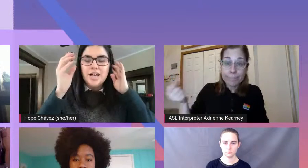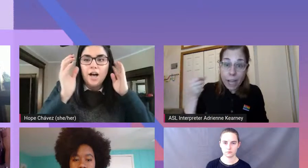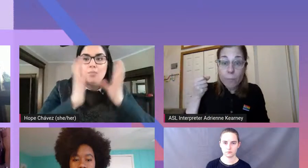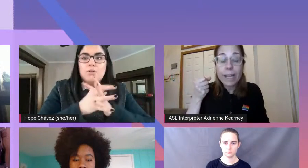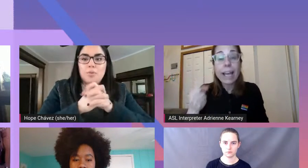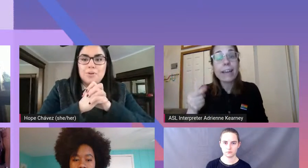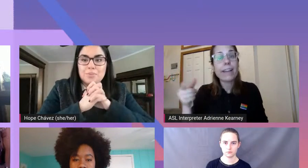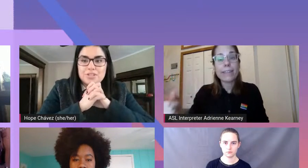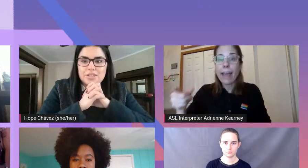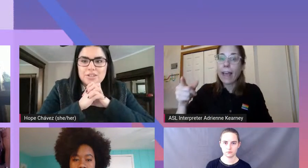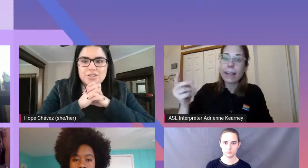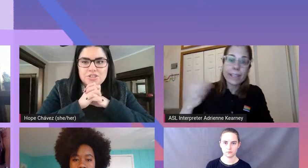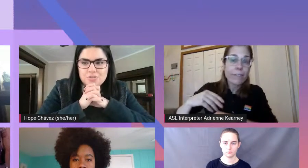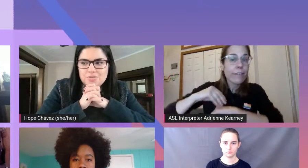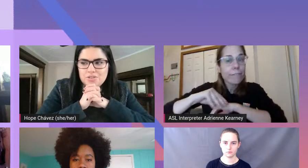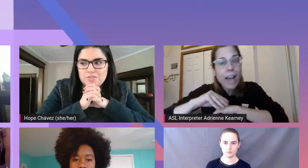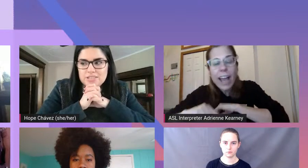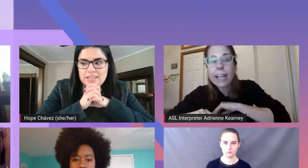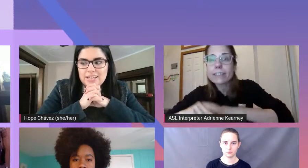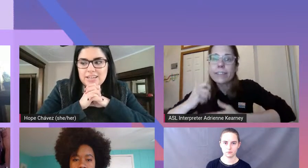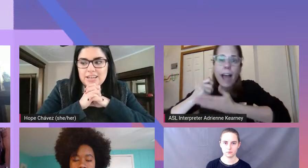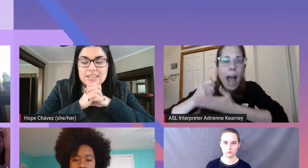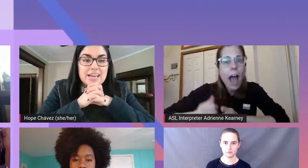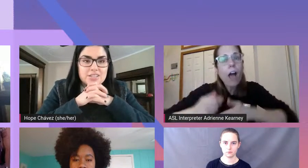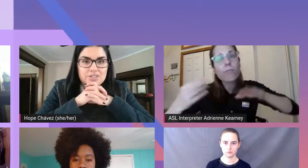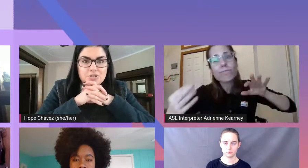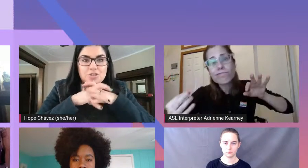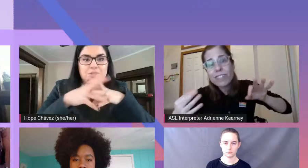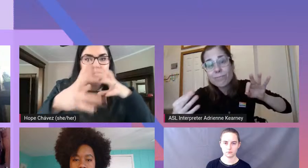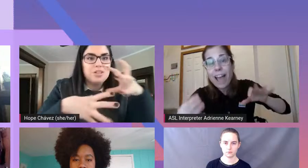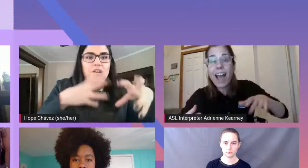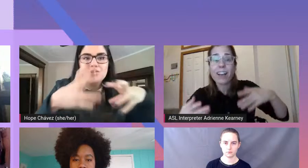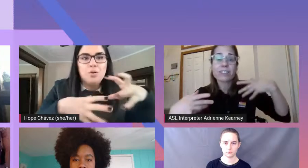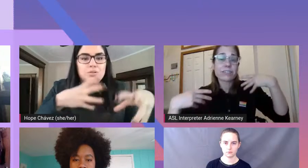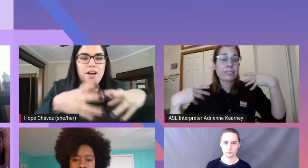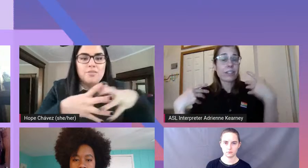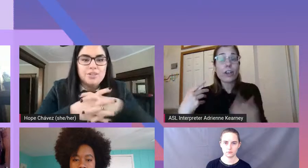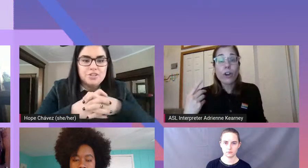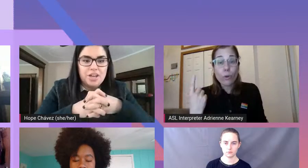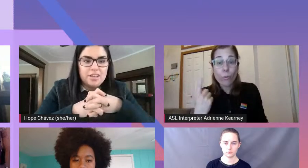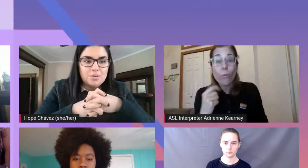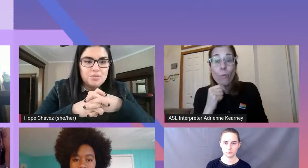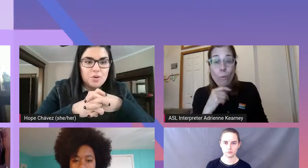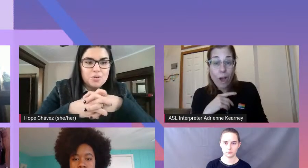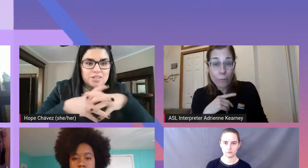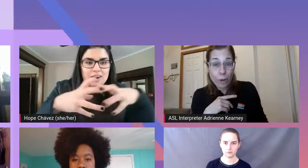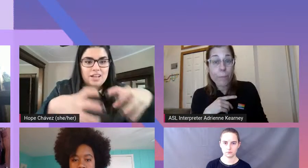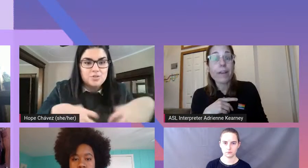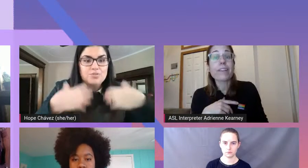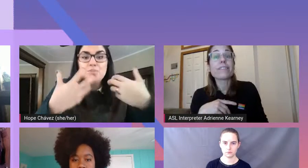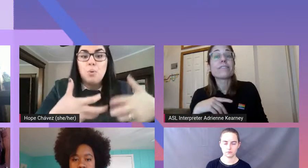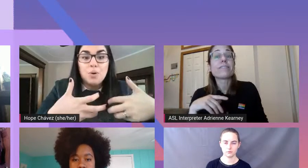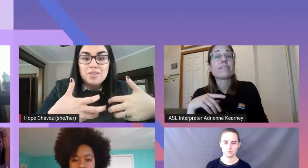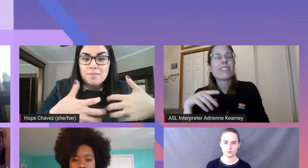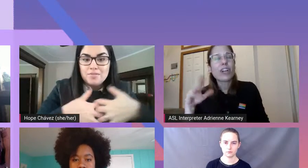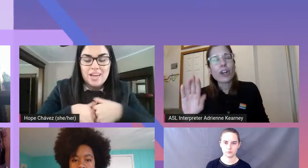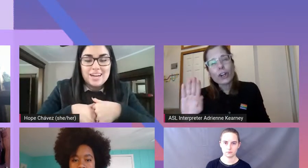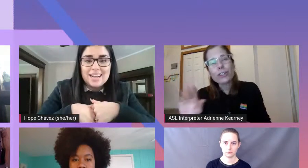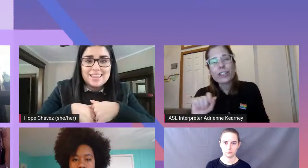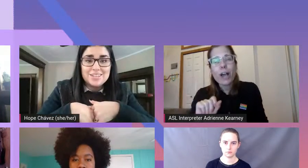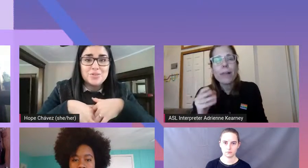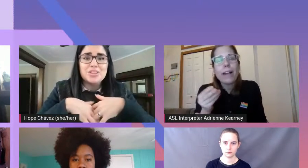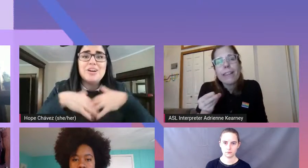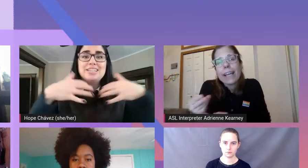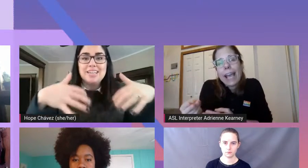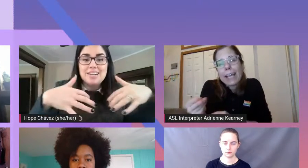production. One woman in particular, she sort of served as like a liaison. So she was able to also hold confidentiality with folks and sort of support them if they